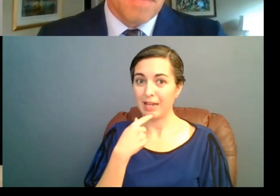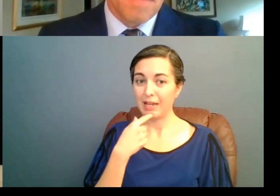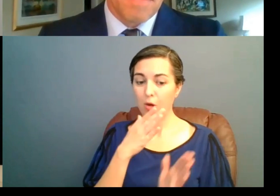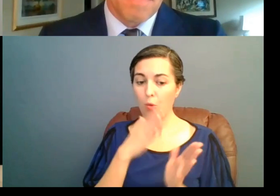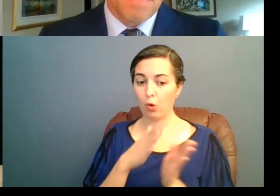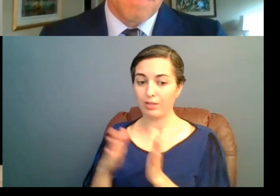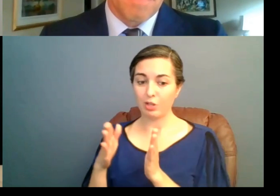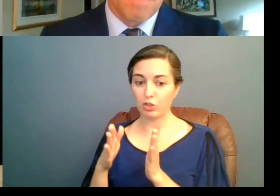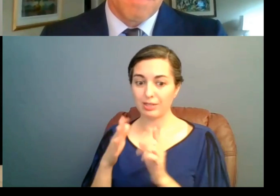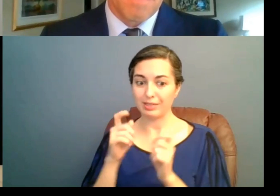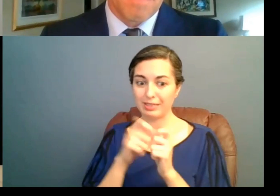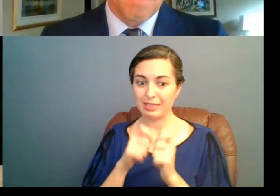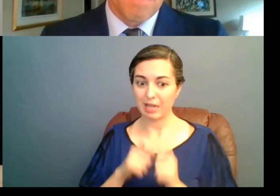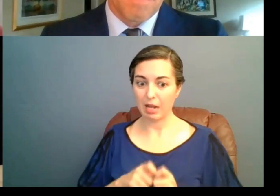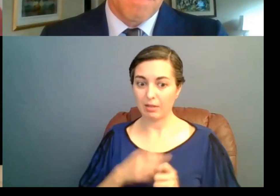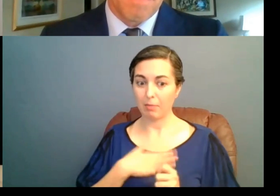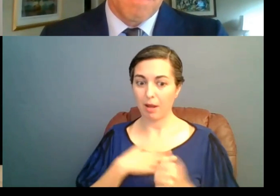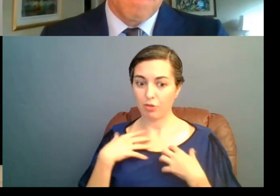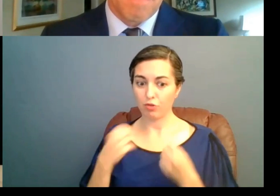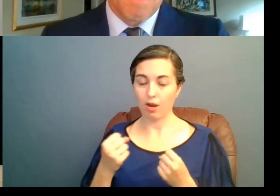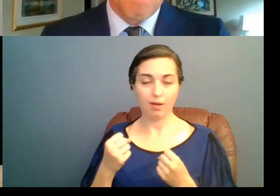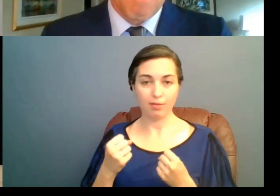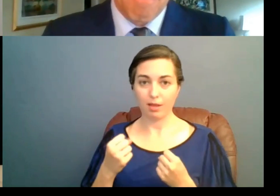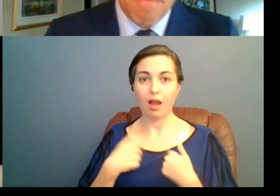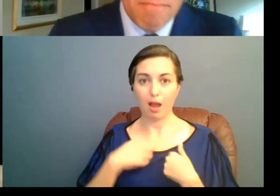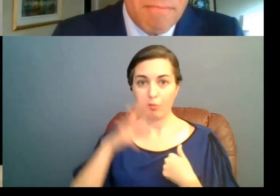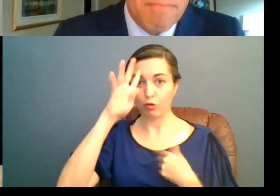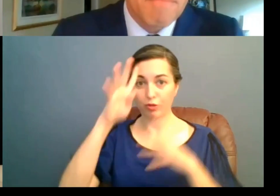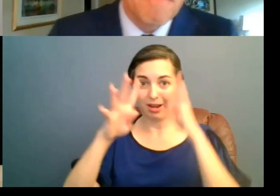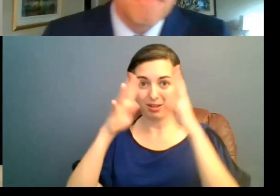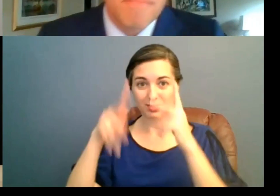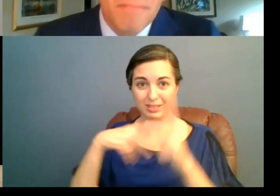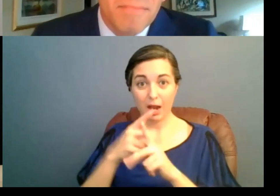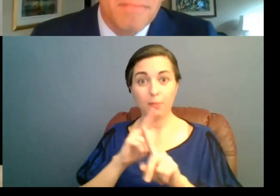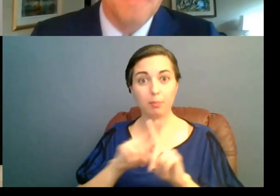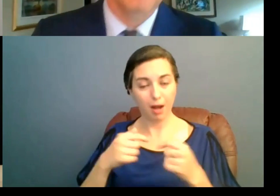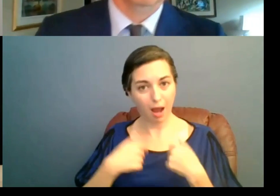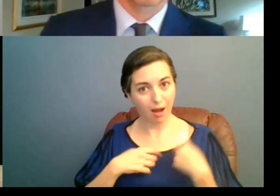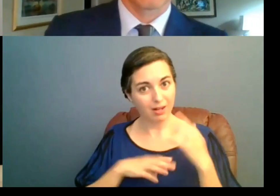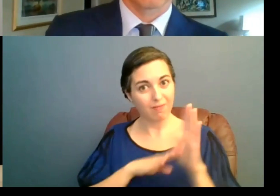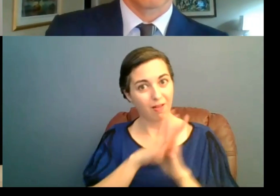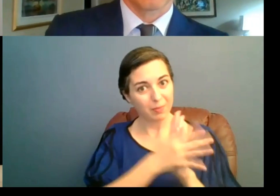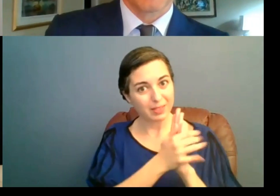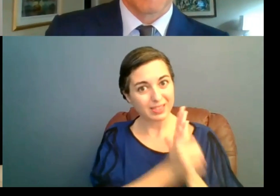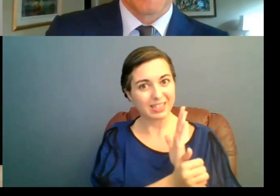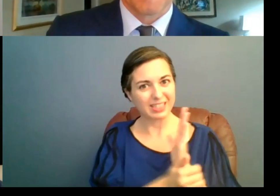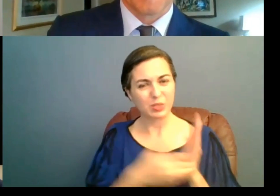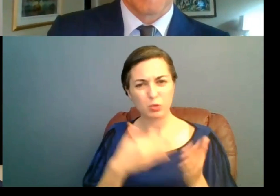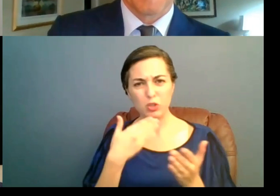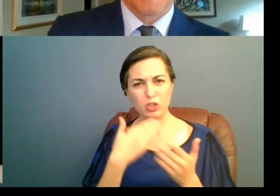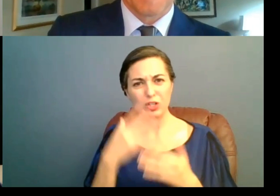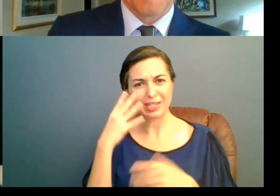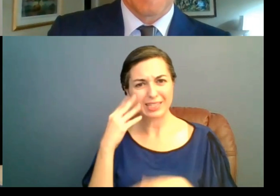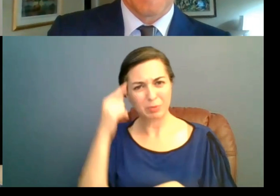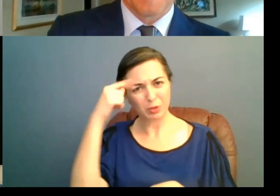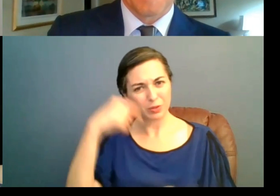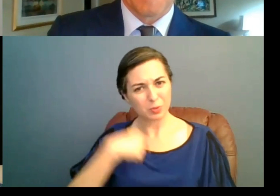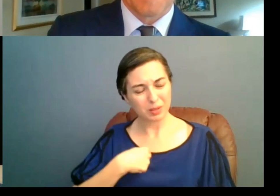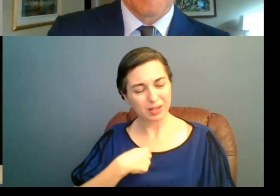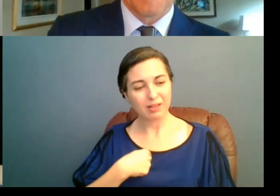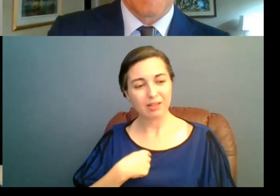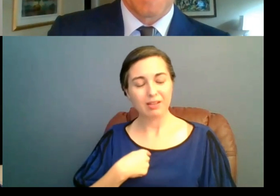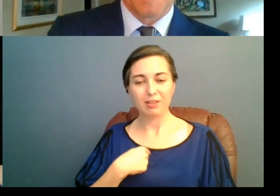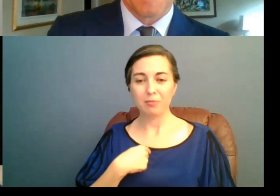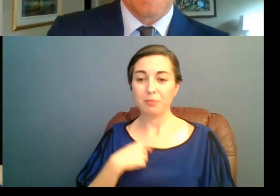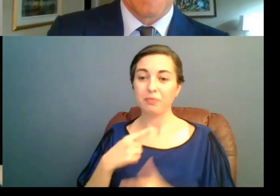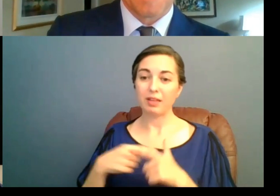like a creative type, but that really made it a strength of mine, and it was a really good experience for me. And